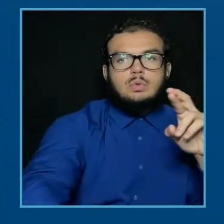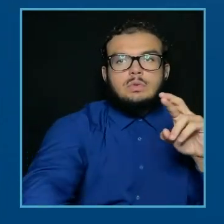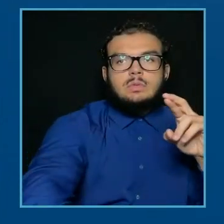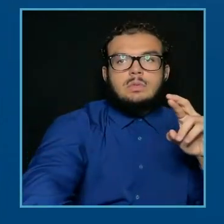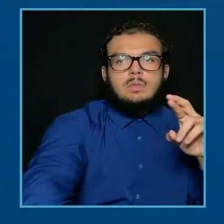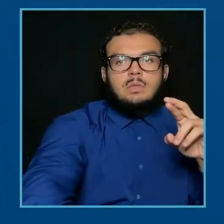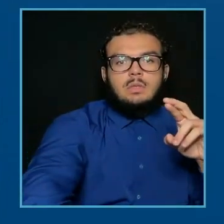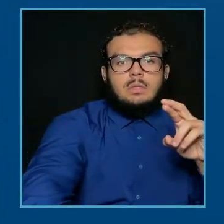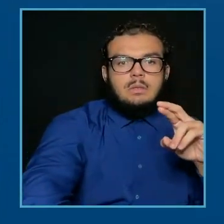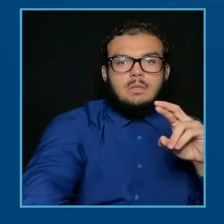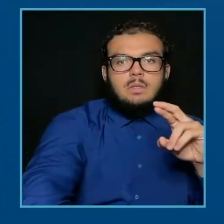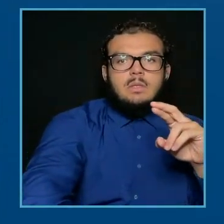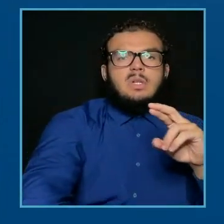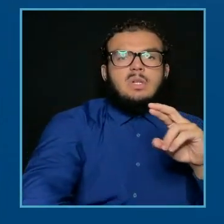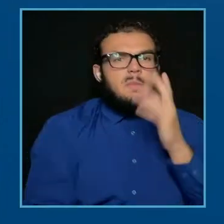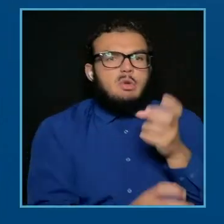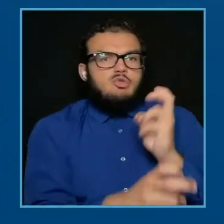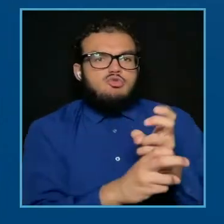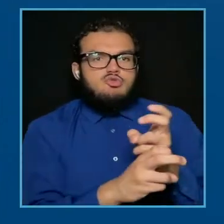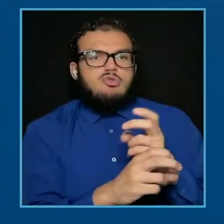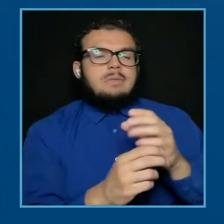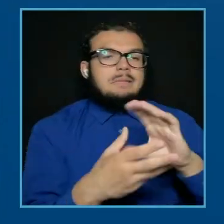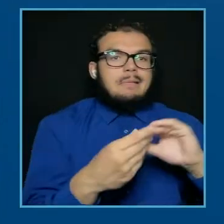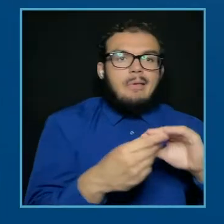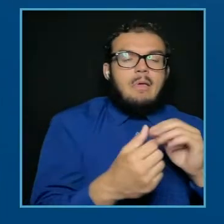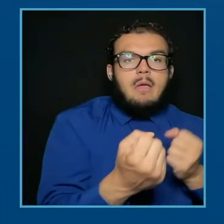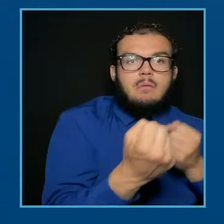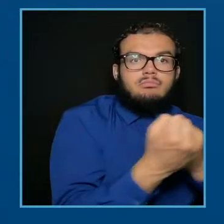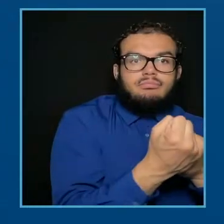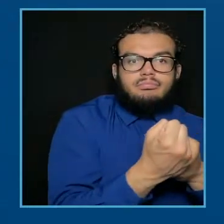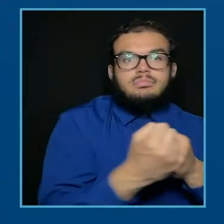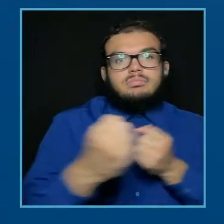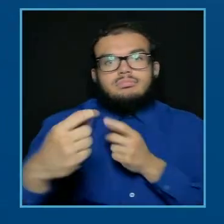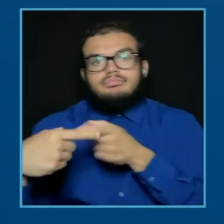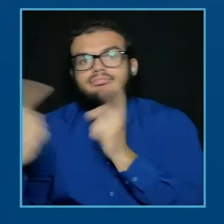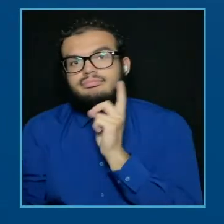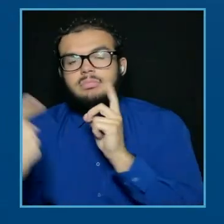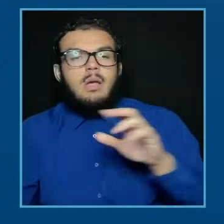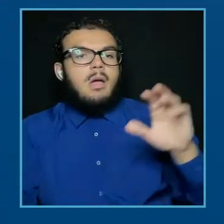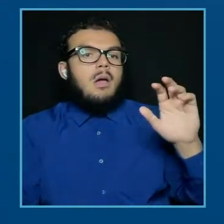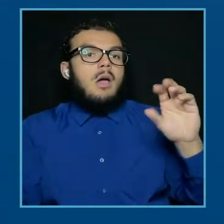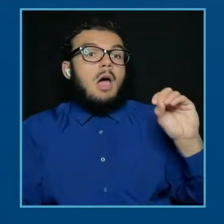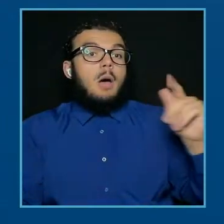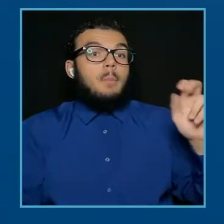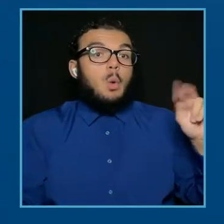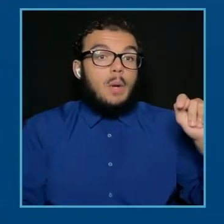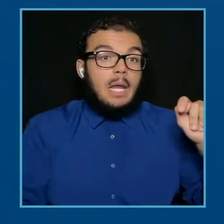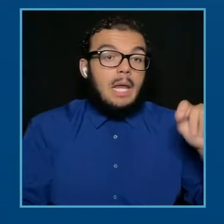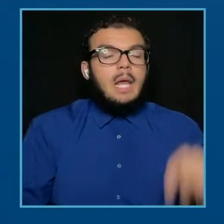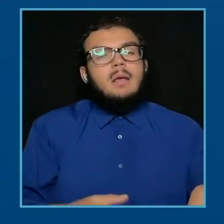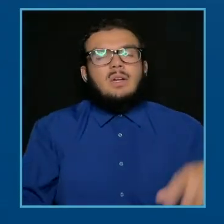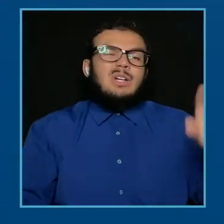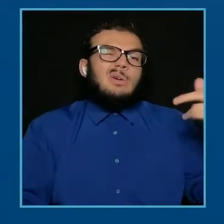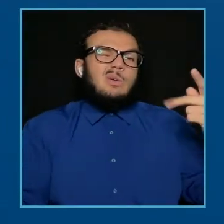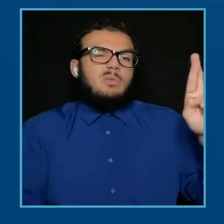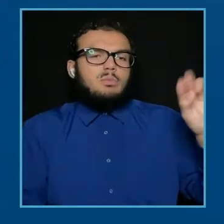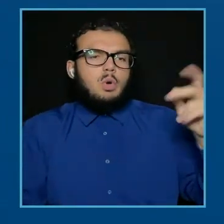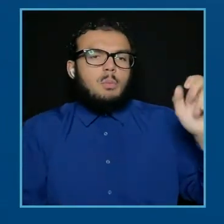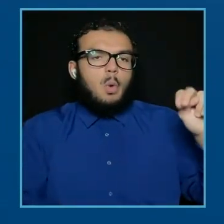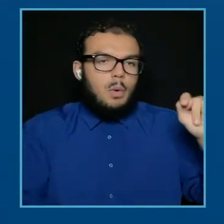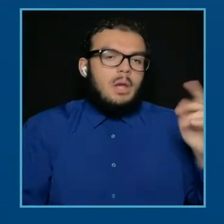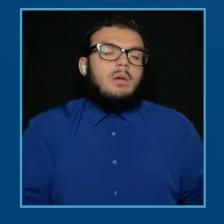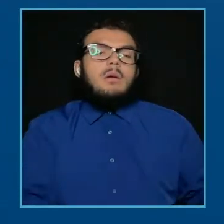because it's going to be hard to say if you're an opponent or proponent without seeing the whole resolution. So,